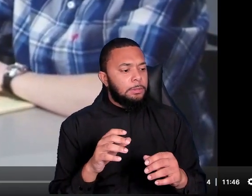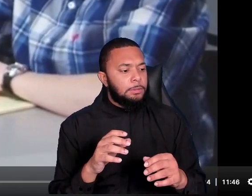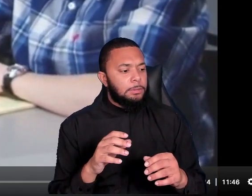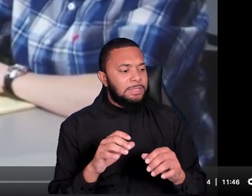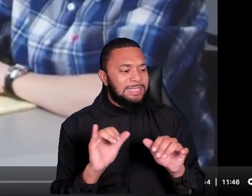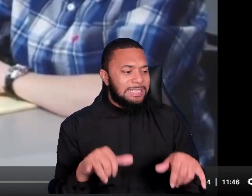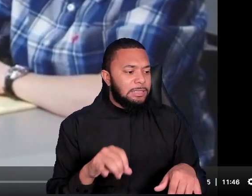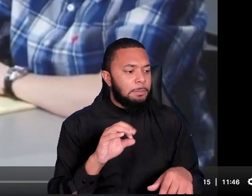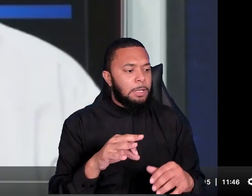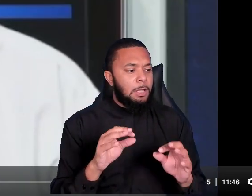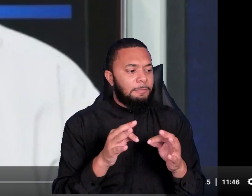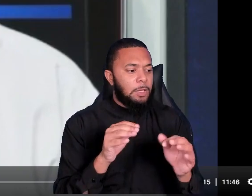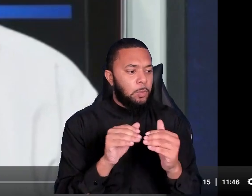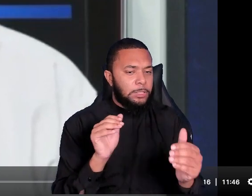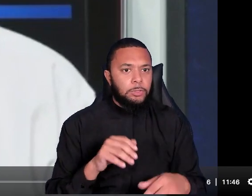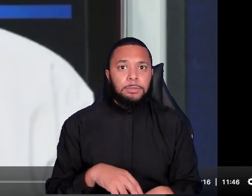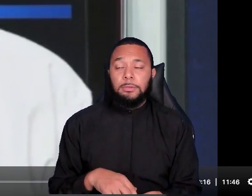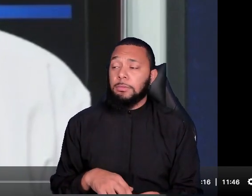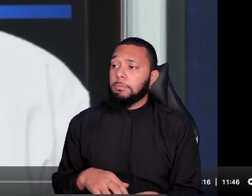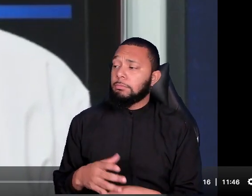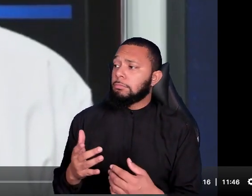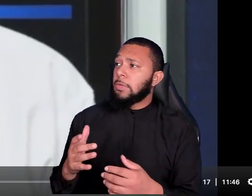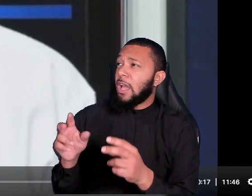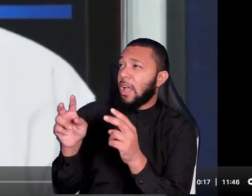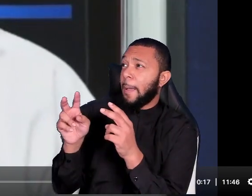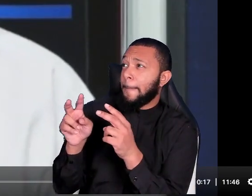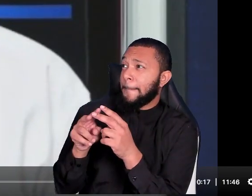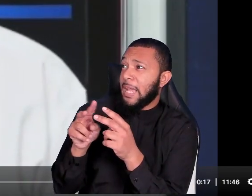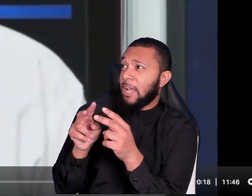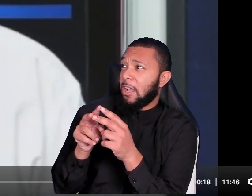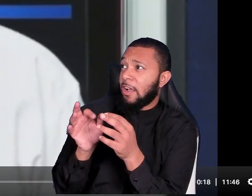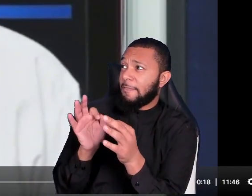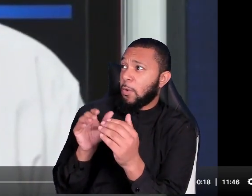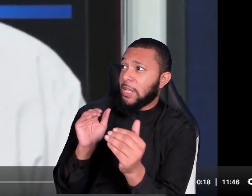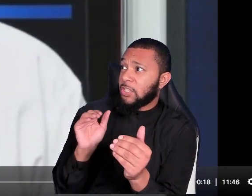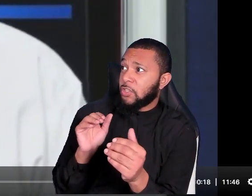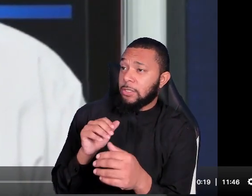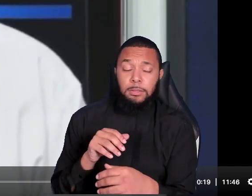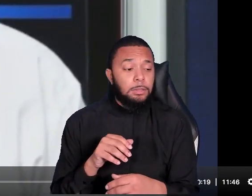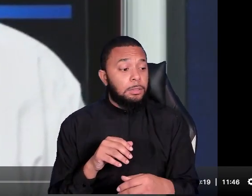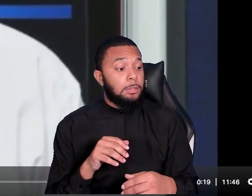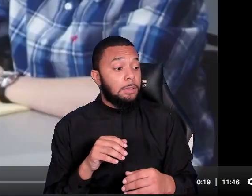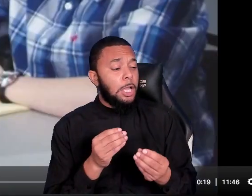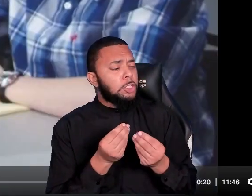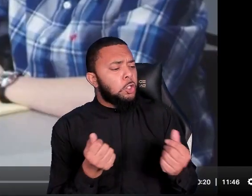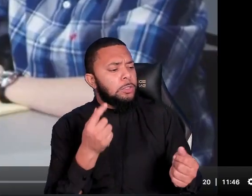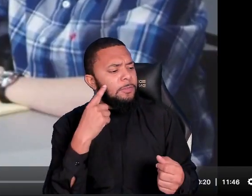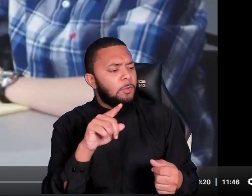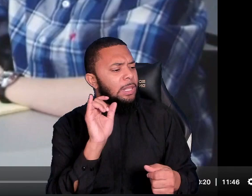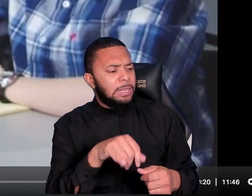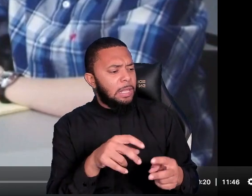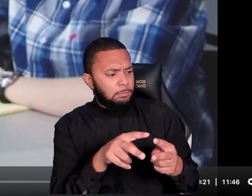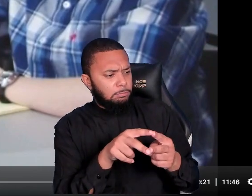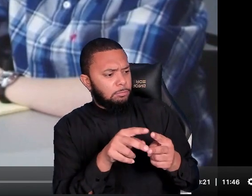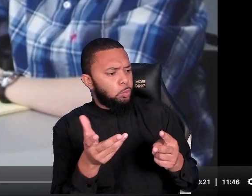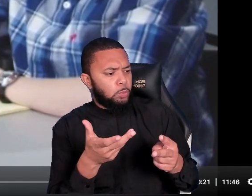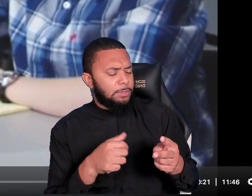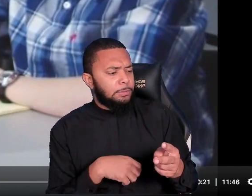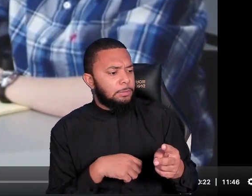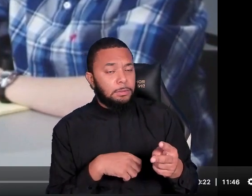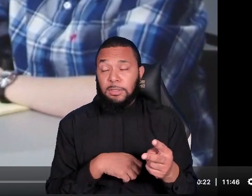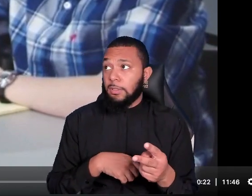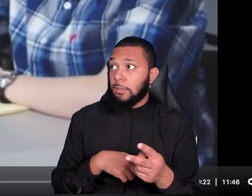of equations. Okay, a pair of equations. And a solution to a system would be? A pair